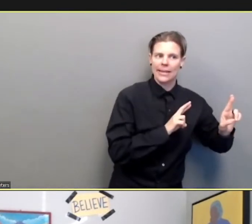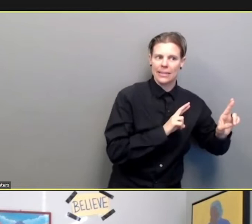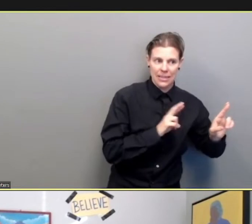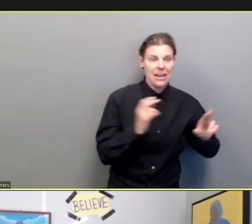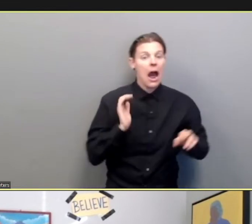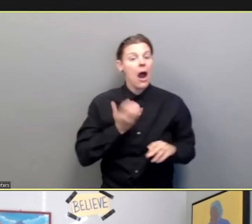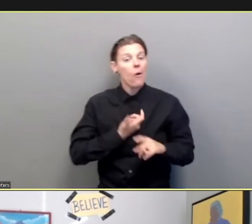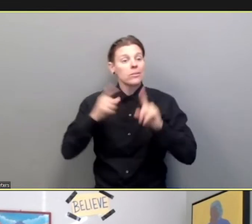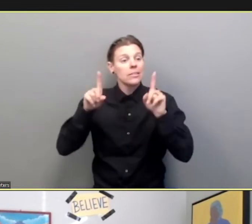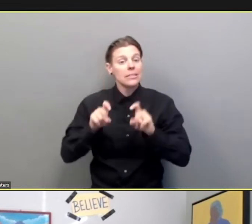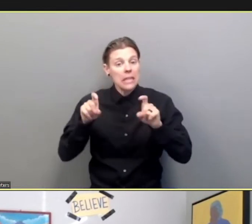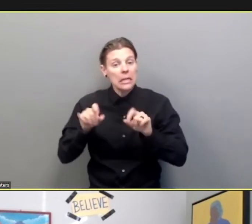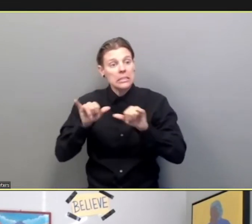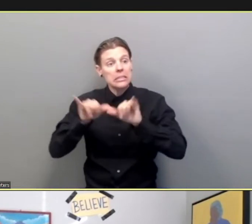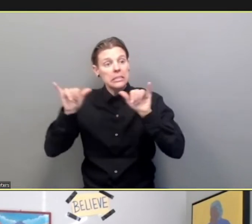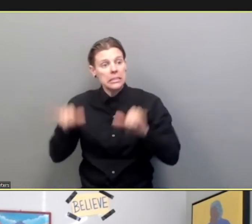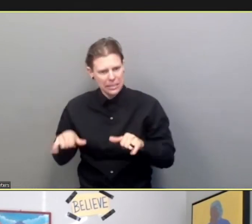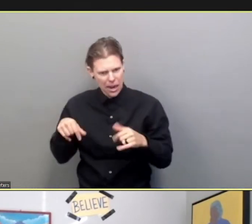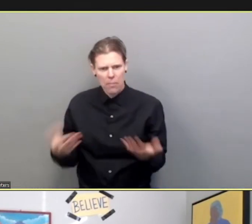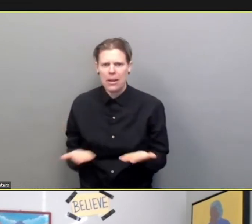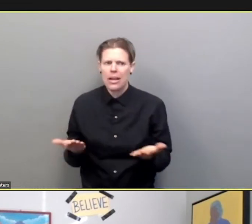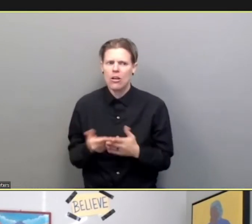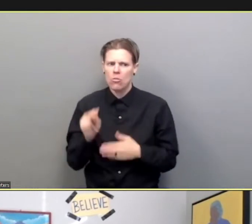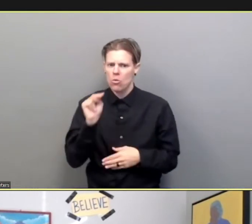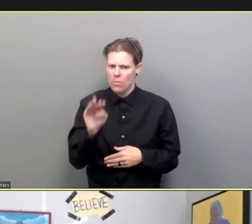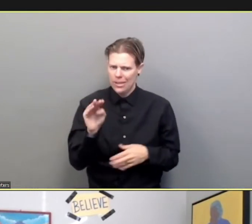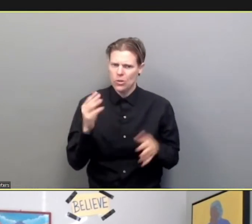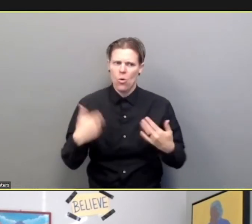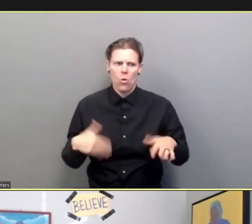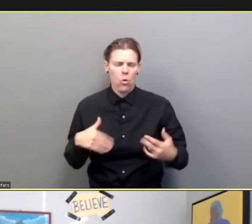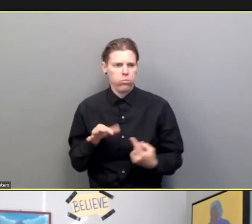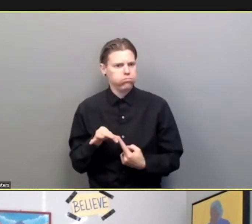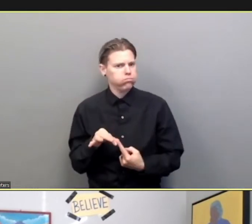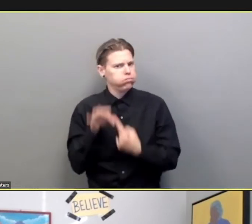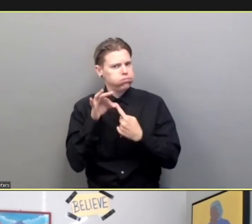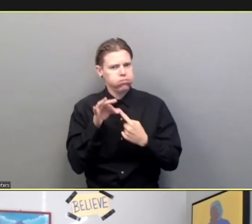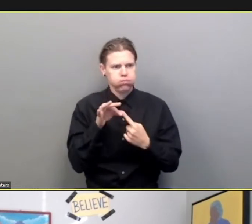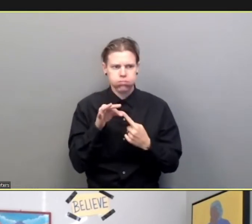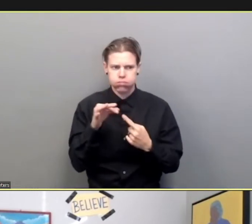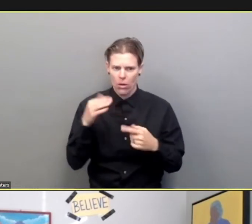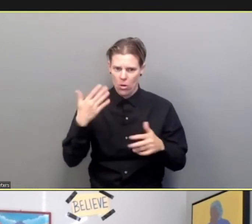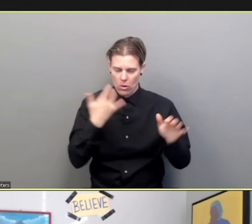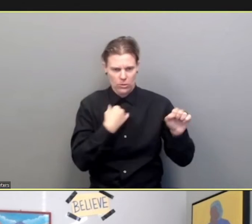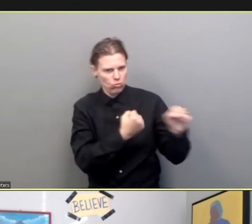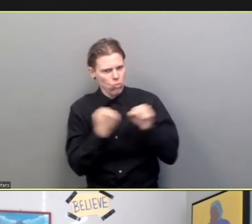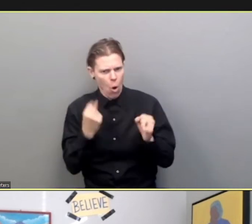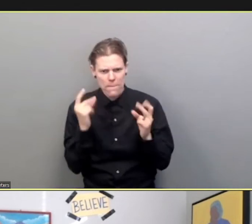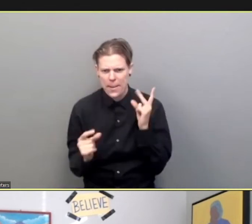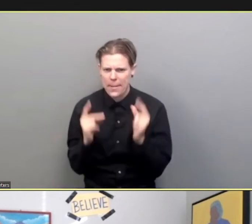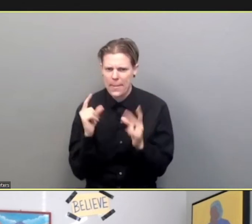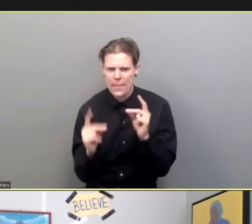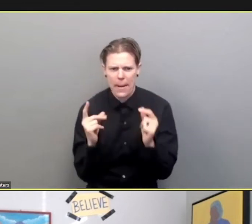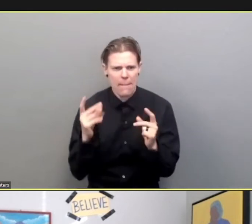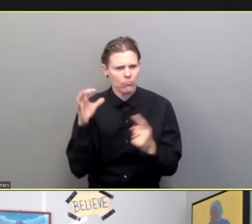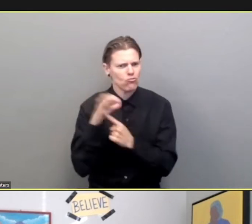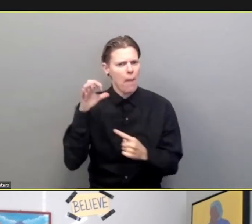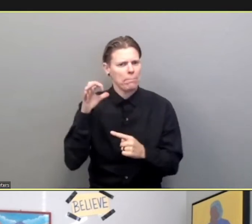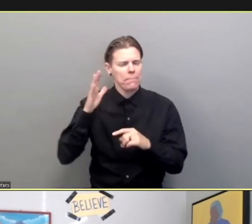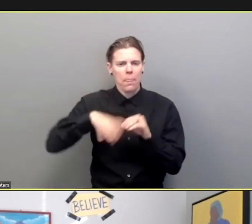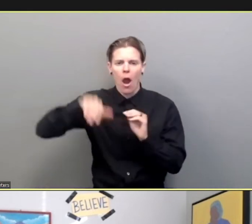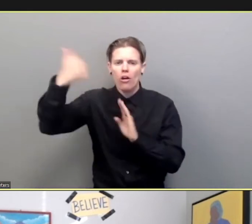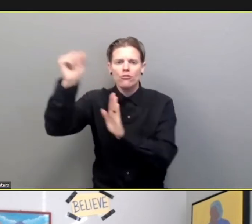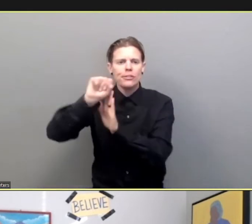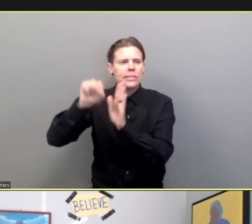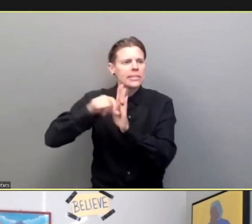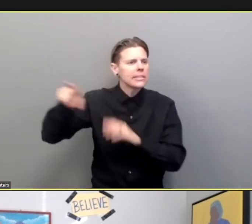robust in the country. And so I think that, you know, we have a capacity to do additional PCRs. We can do